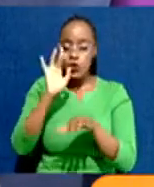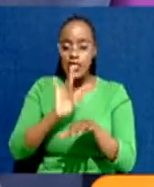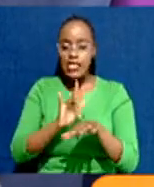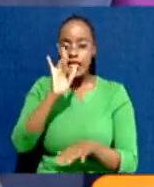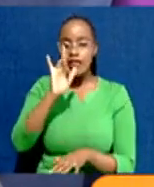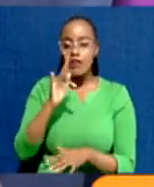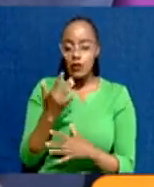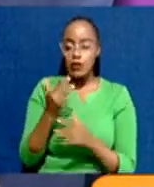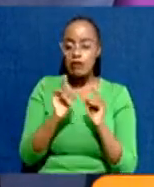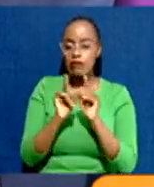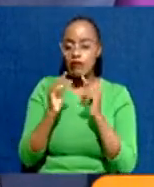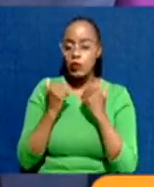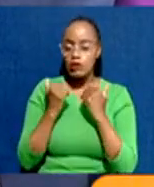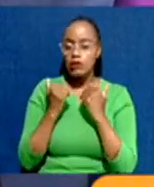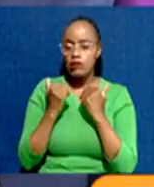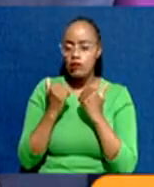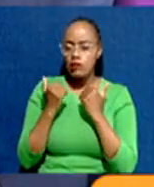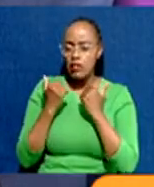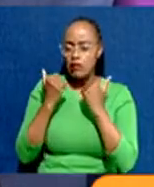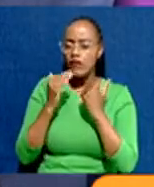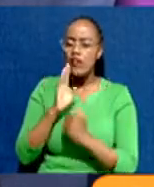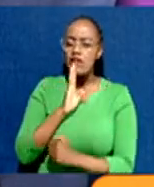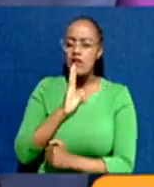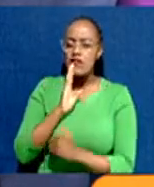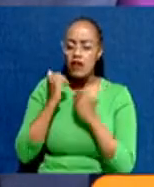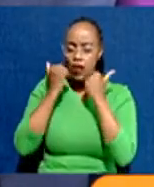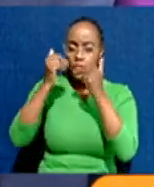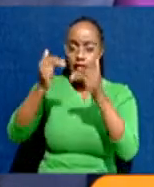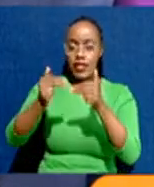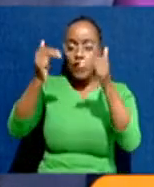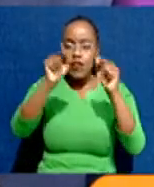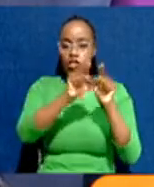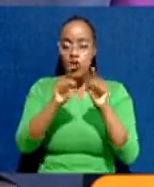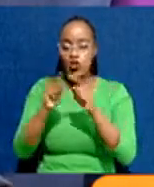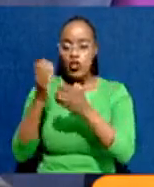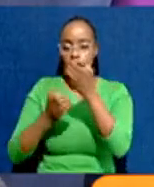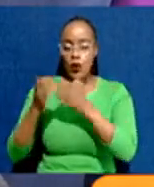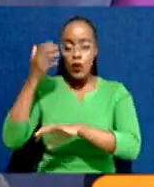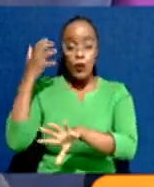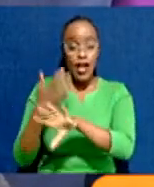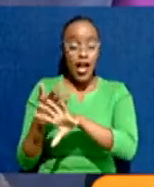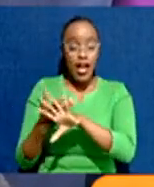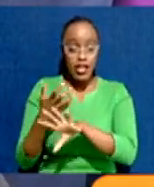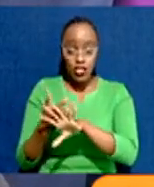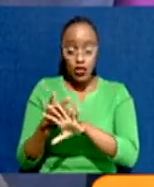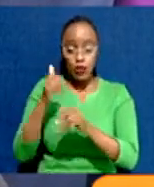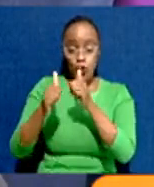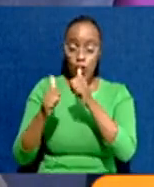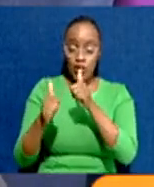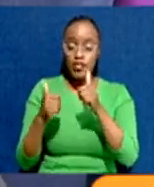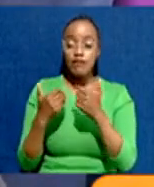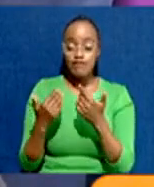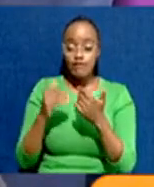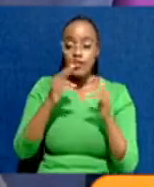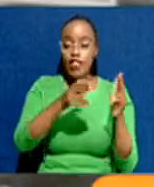sensitive to the distressful debt situation and the dire economic hardship that faces